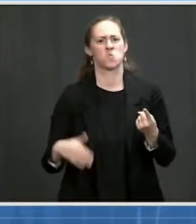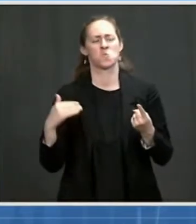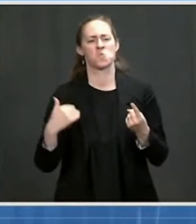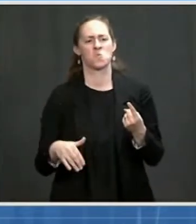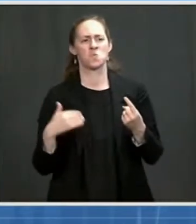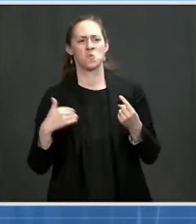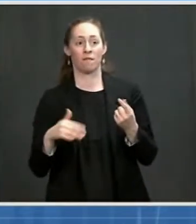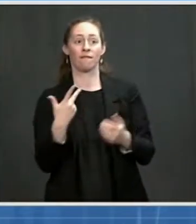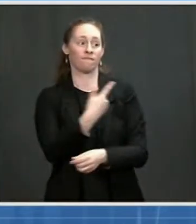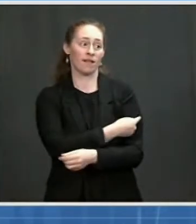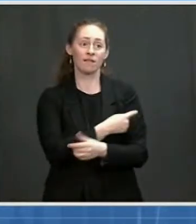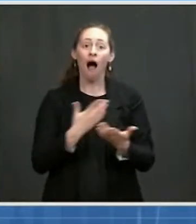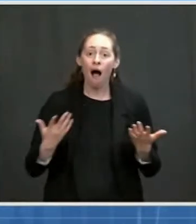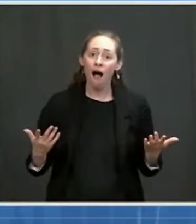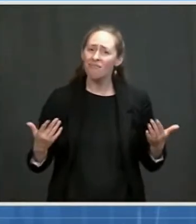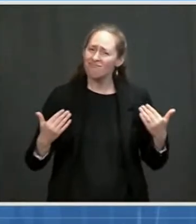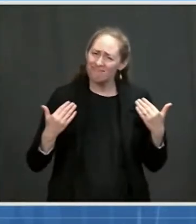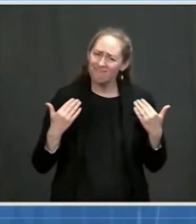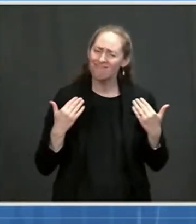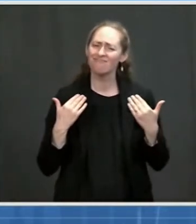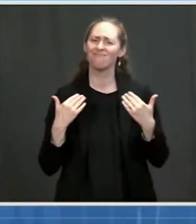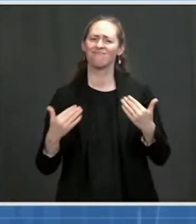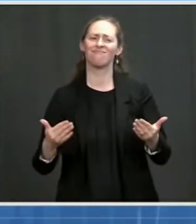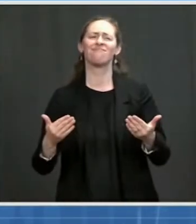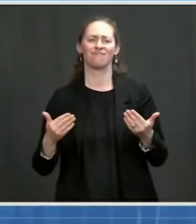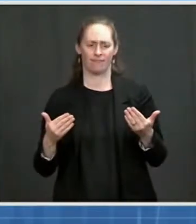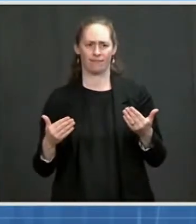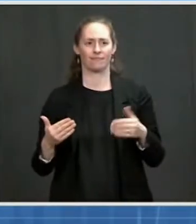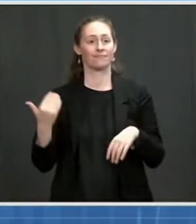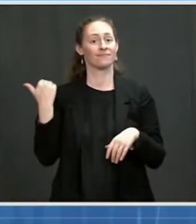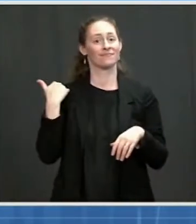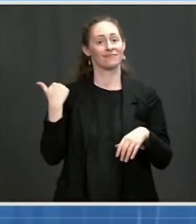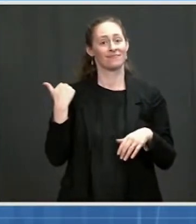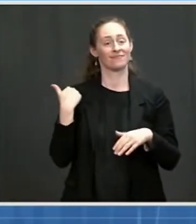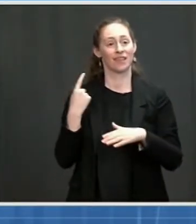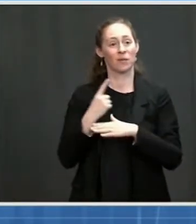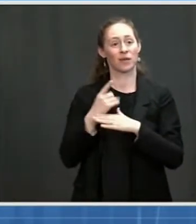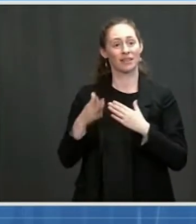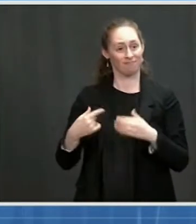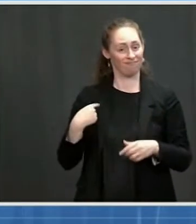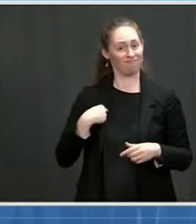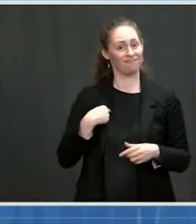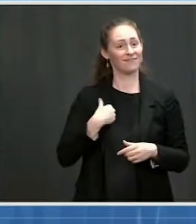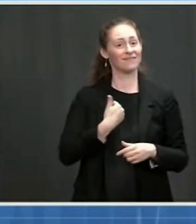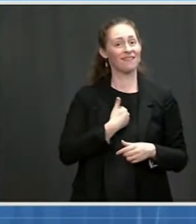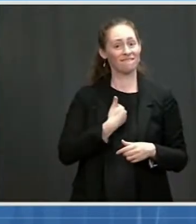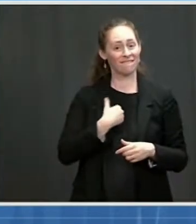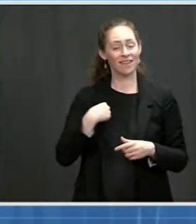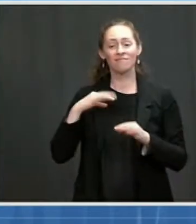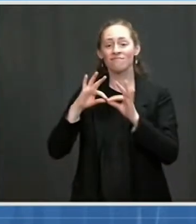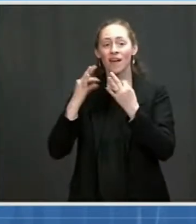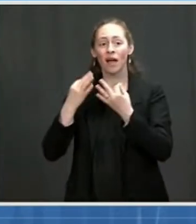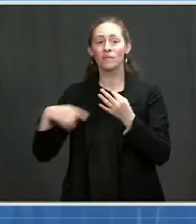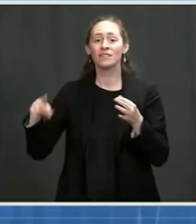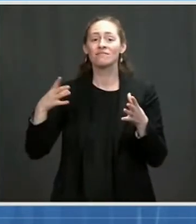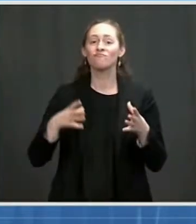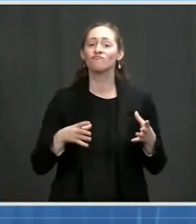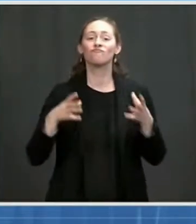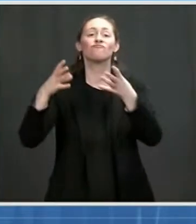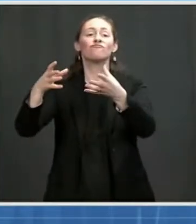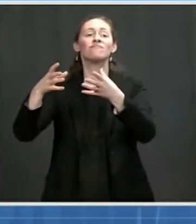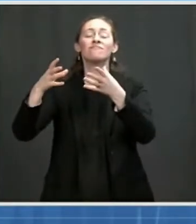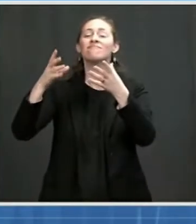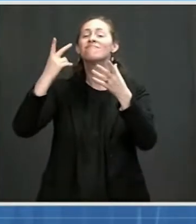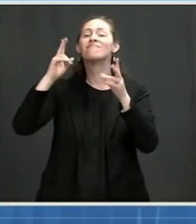vaccinated. This past weekend, I spent some time outside with my family, and I was encouraged to see so many others outside and to see